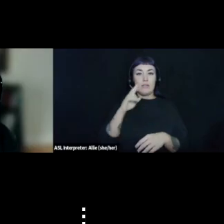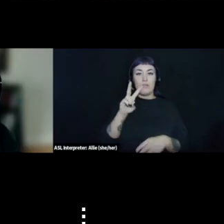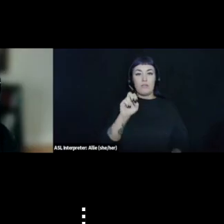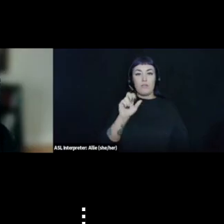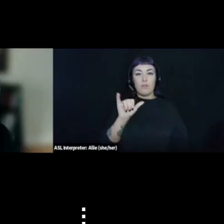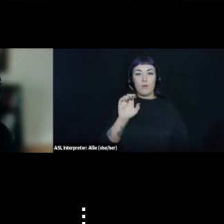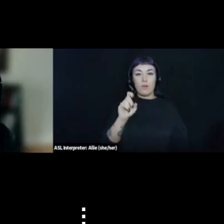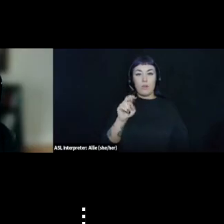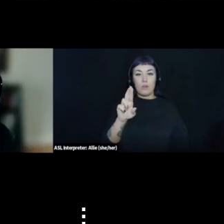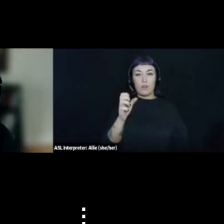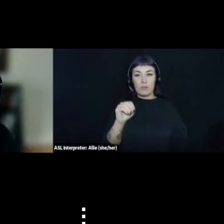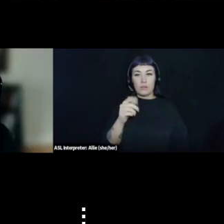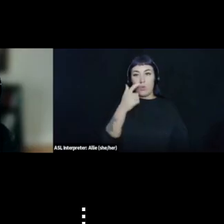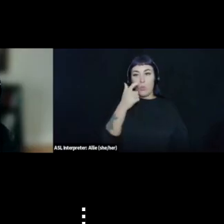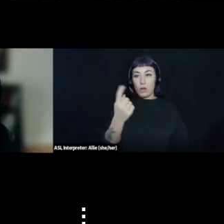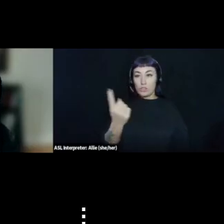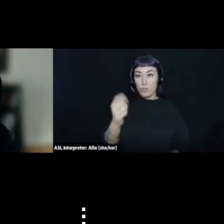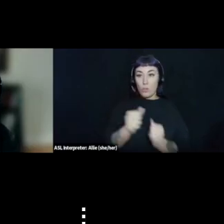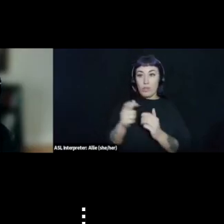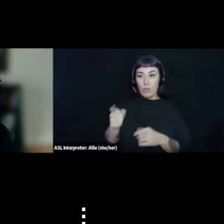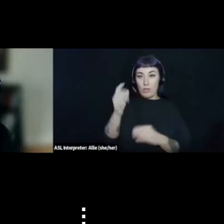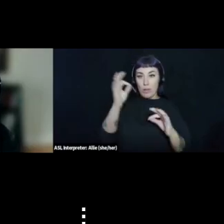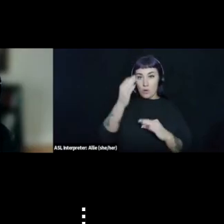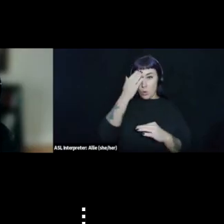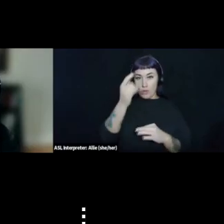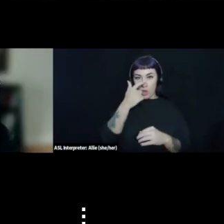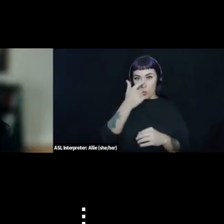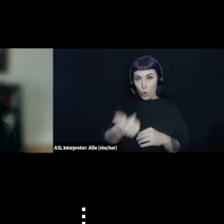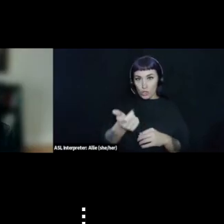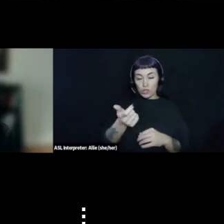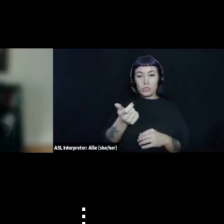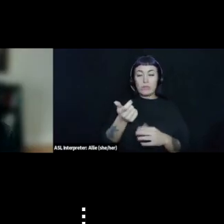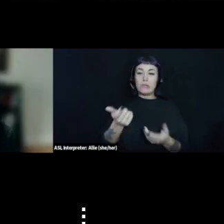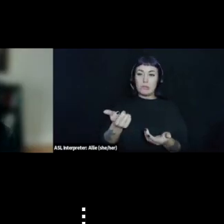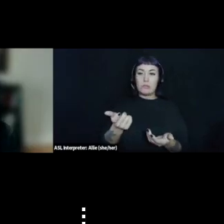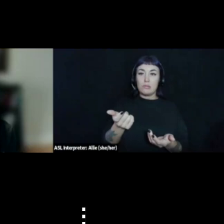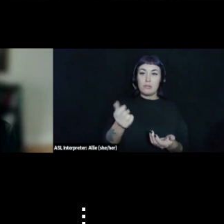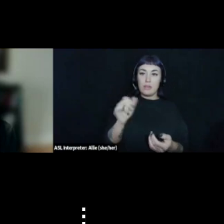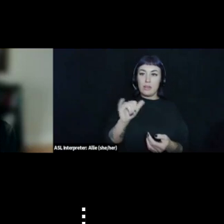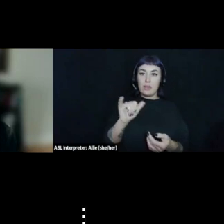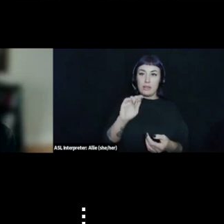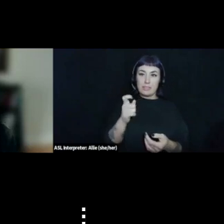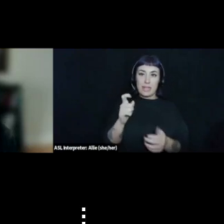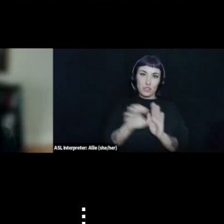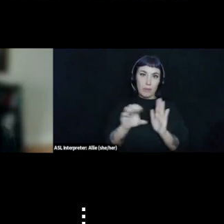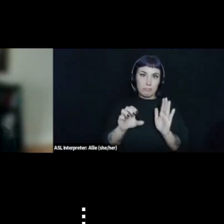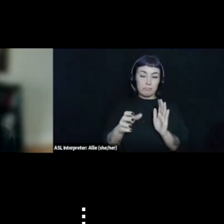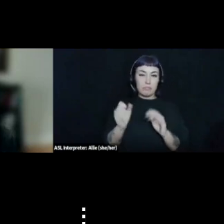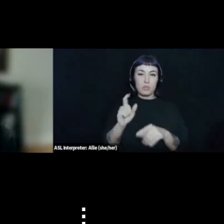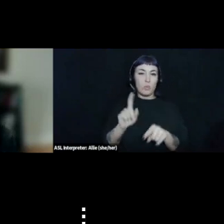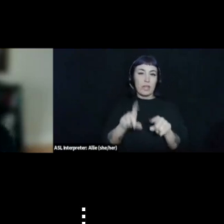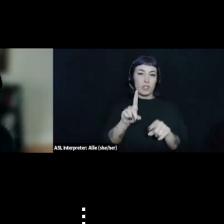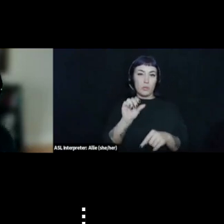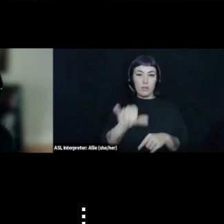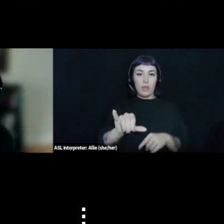voyeurism. Watching somebody without them knowing you're watching is like a sex crime. So we can't be doing